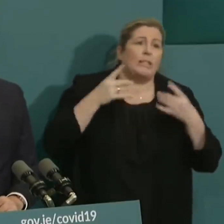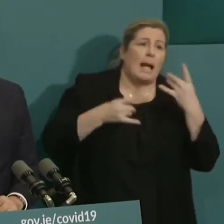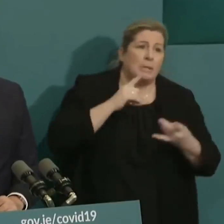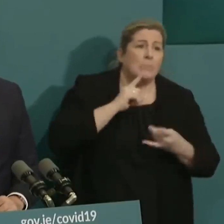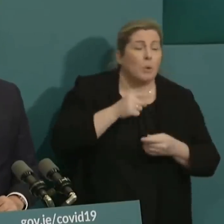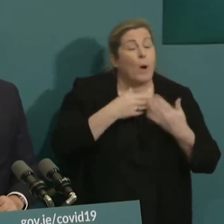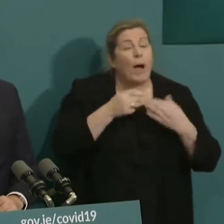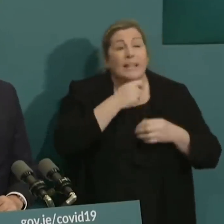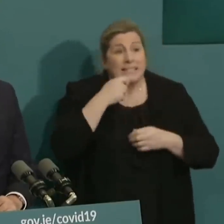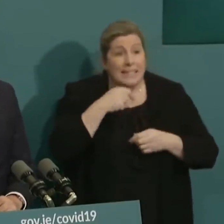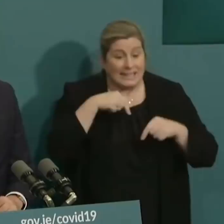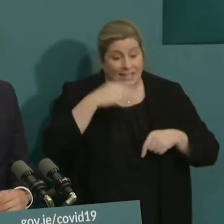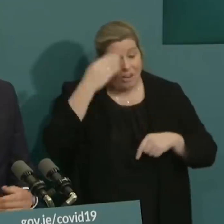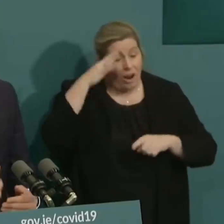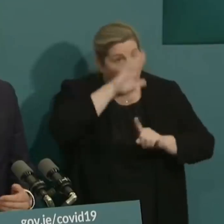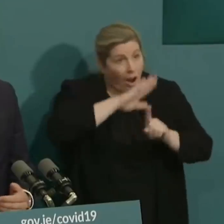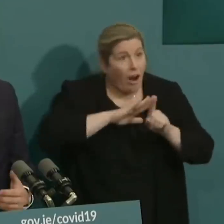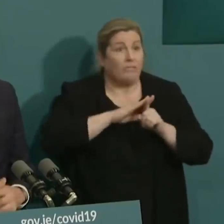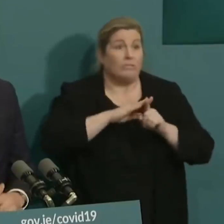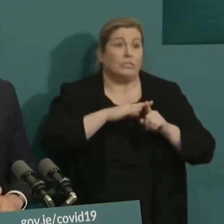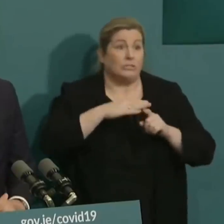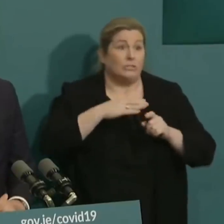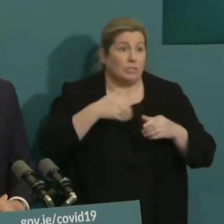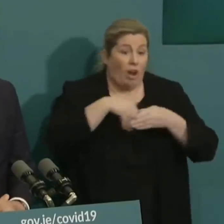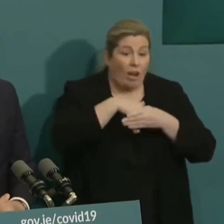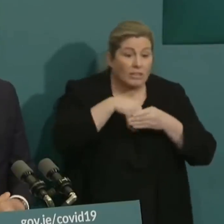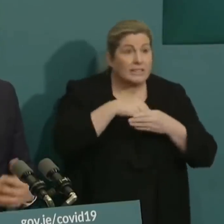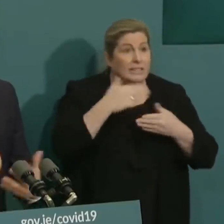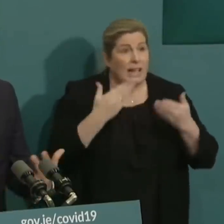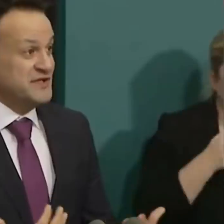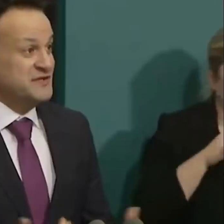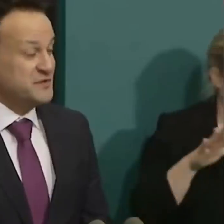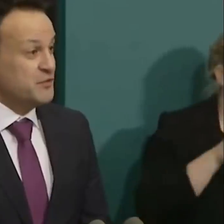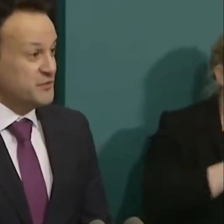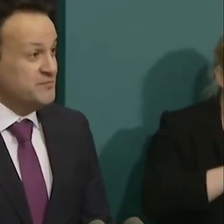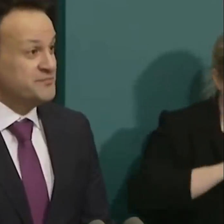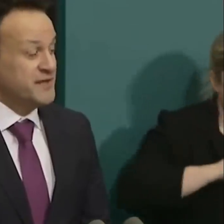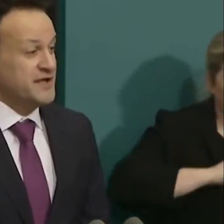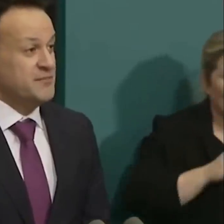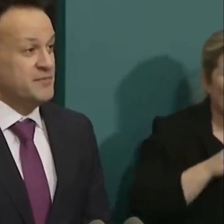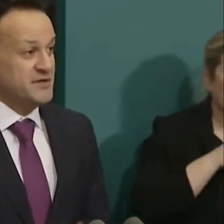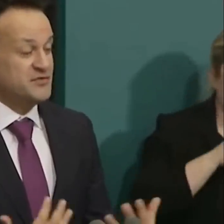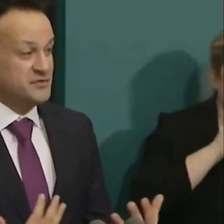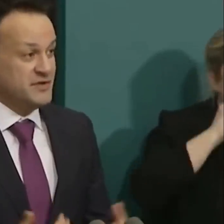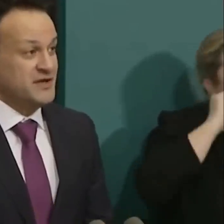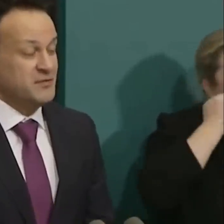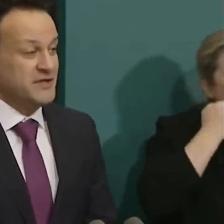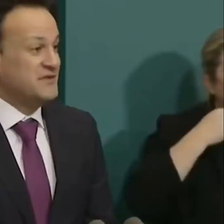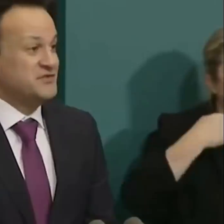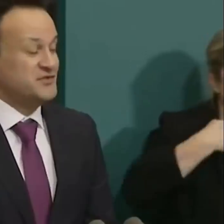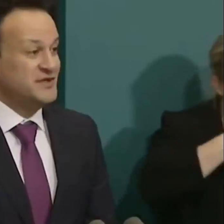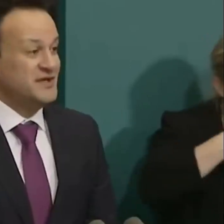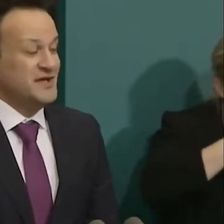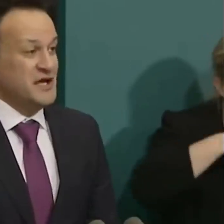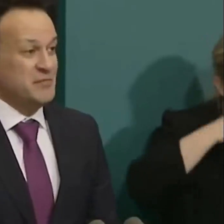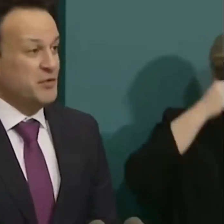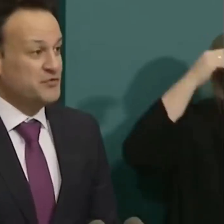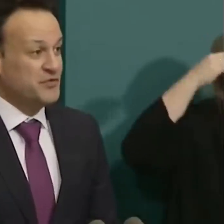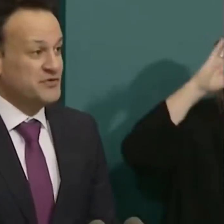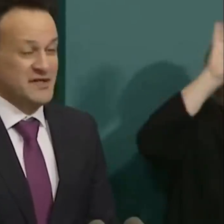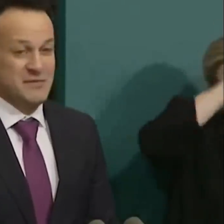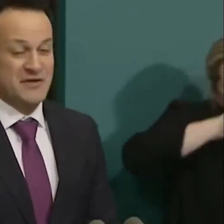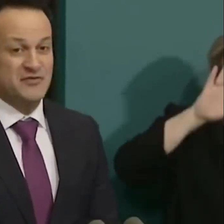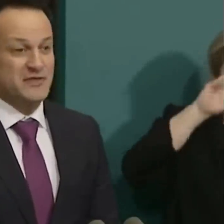it in an Irish context. You know, one, that it wouldn't be fully effective because of the border, we can't